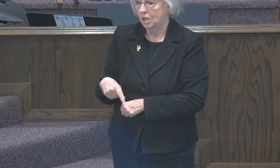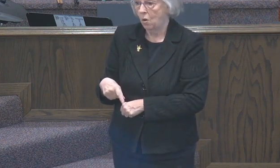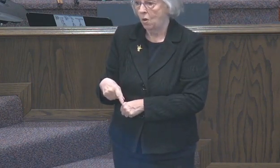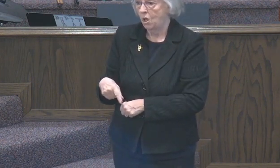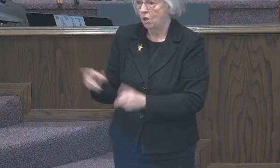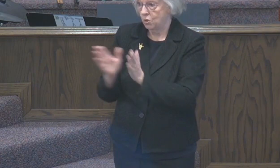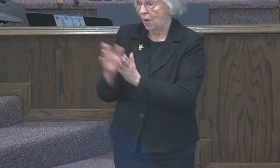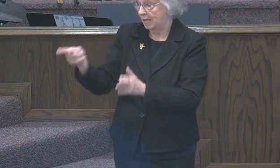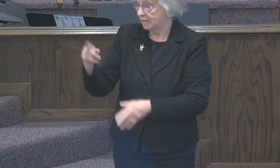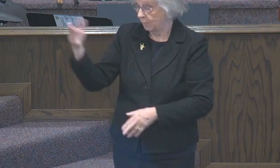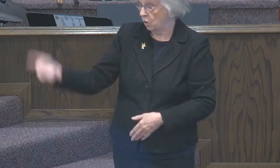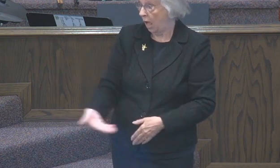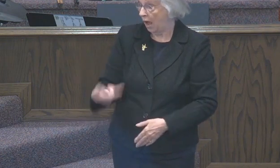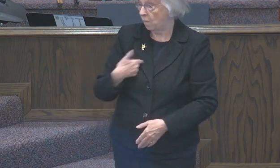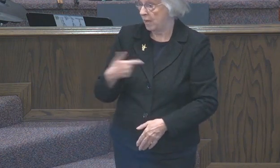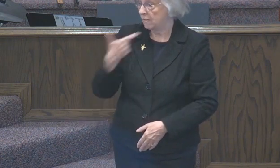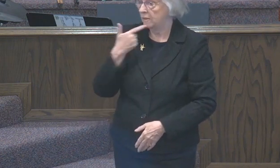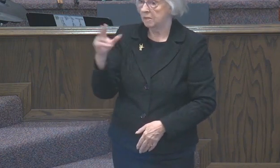on asking for?